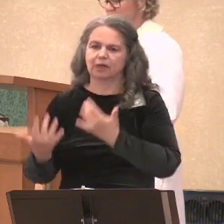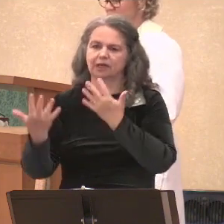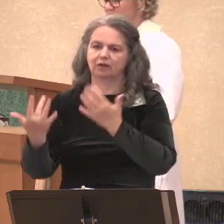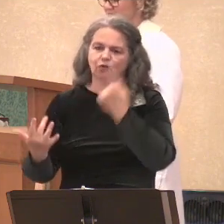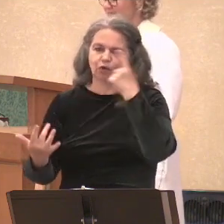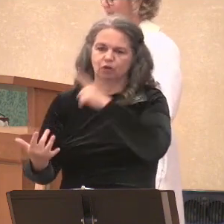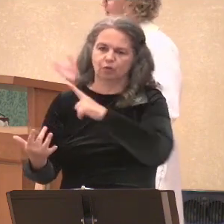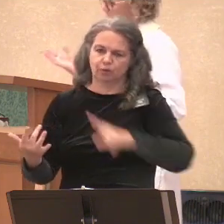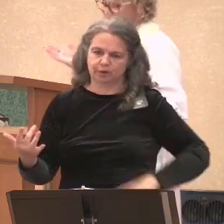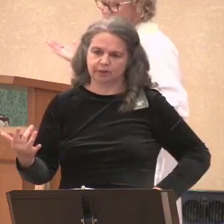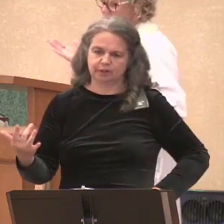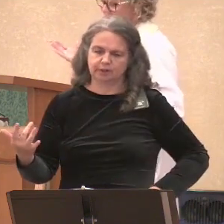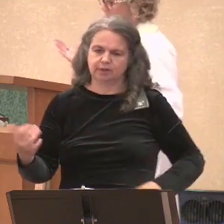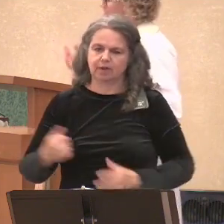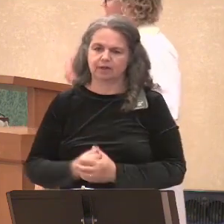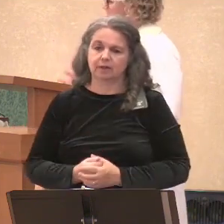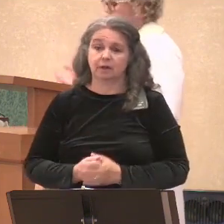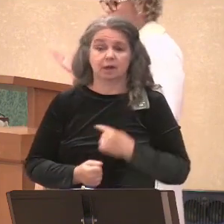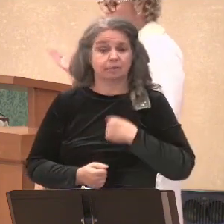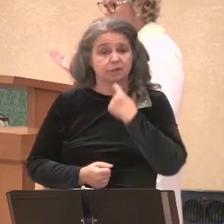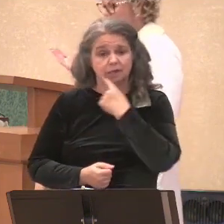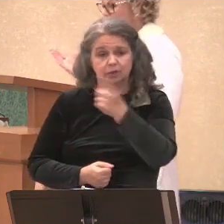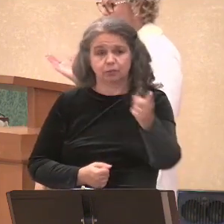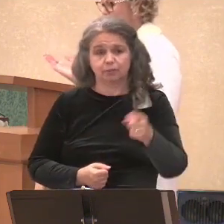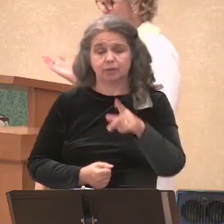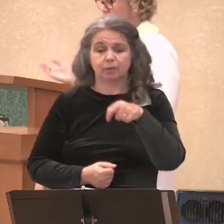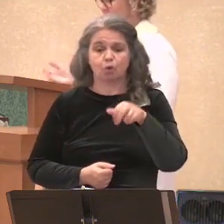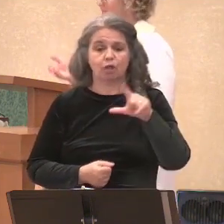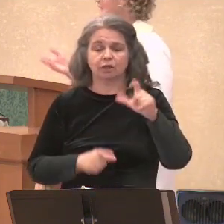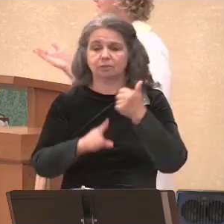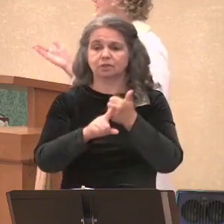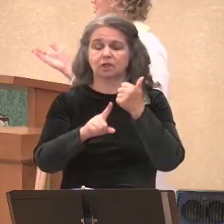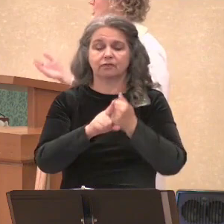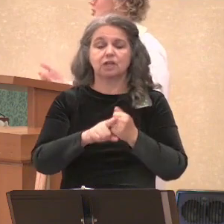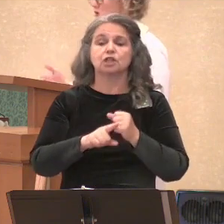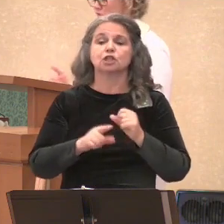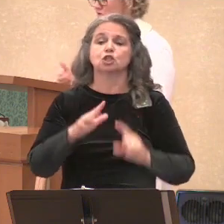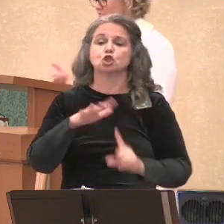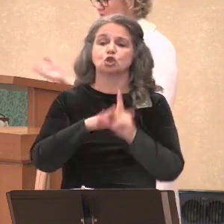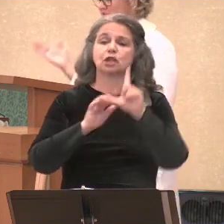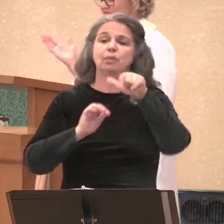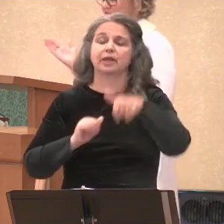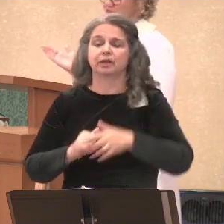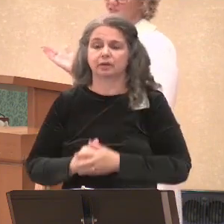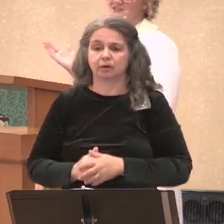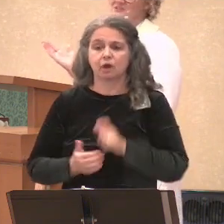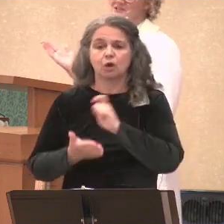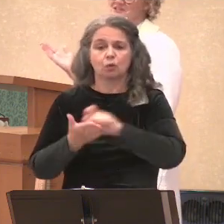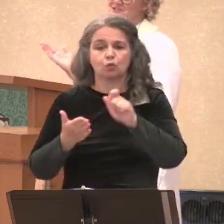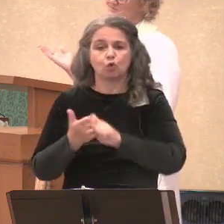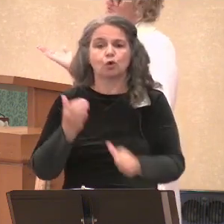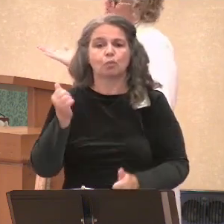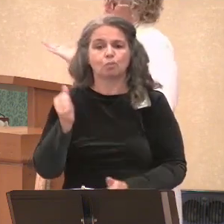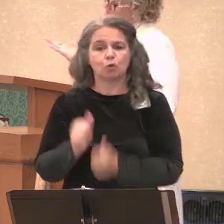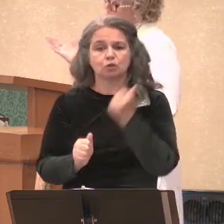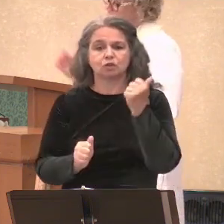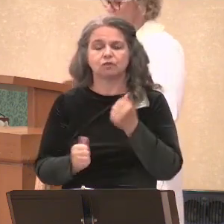Lord? I'm just saying, Paul, who shows up later, wrote most of the New Testament.